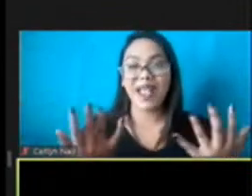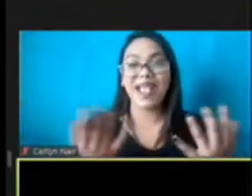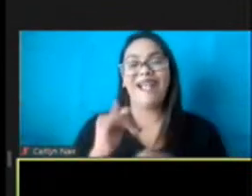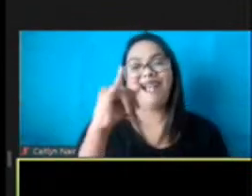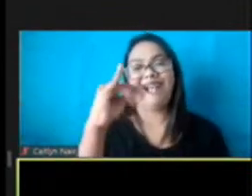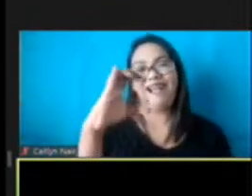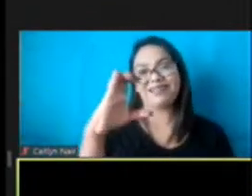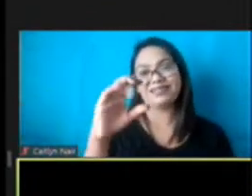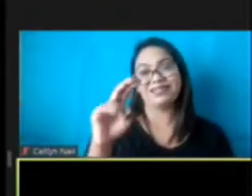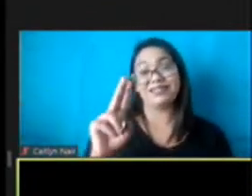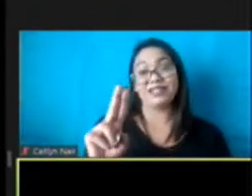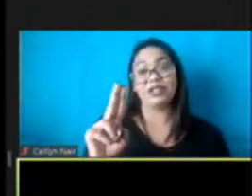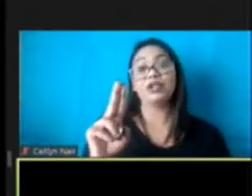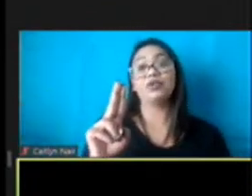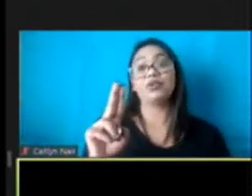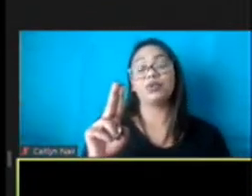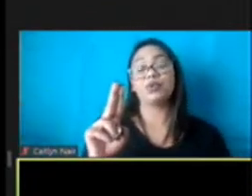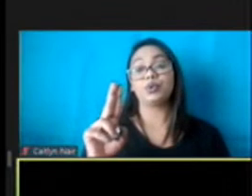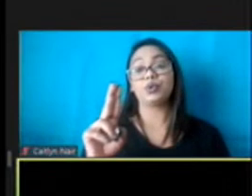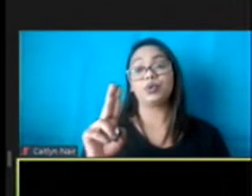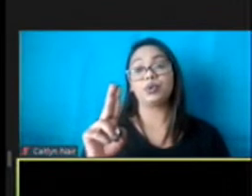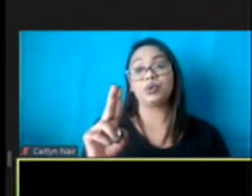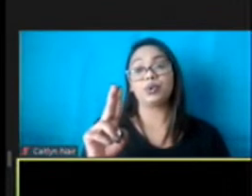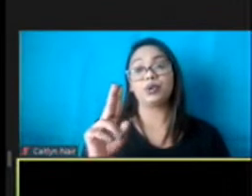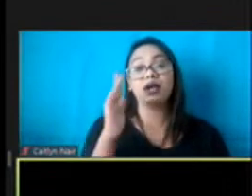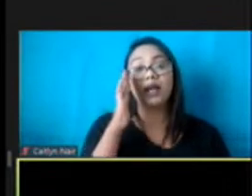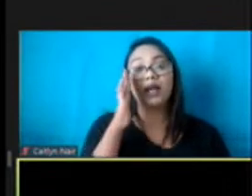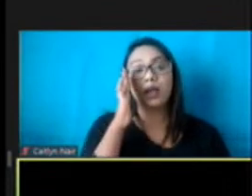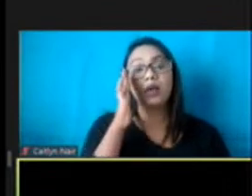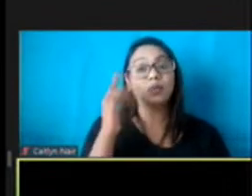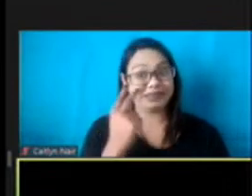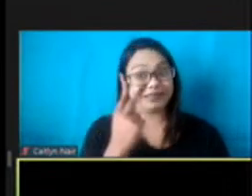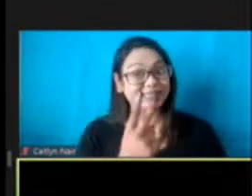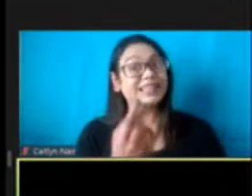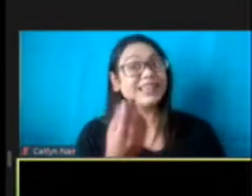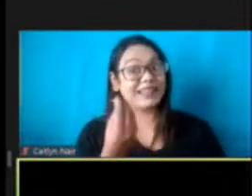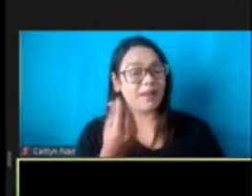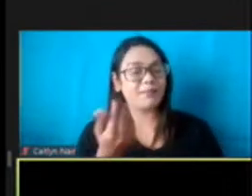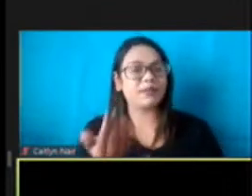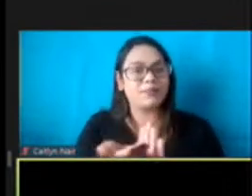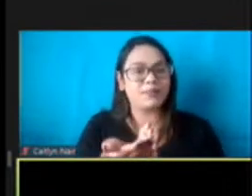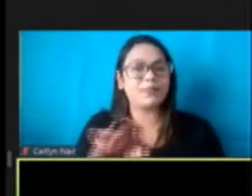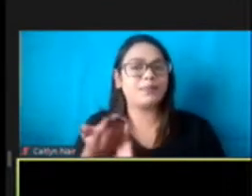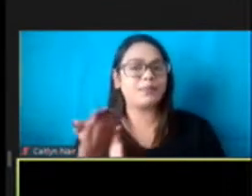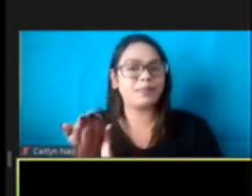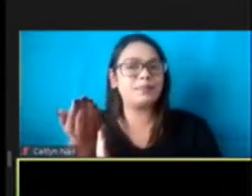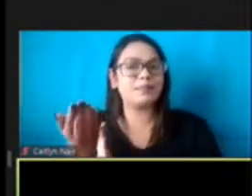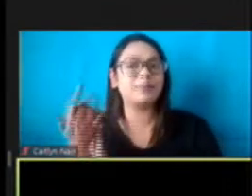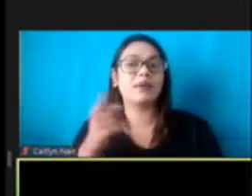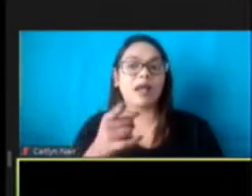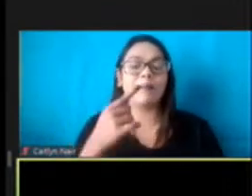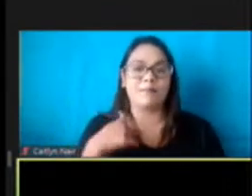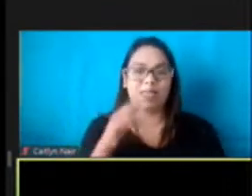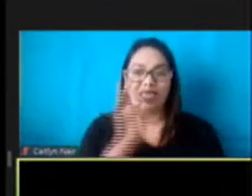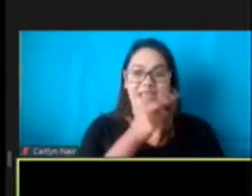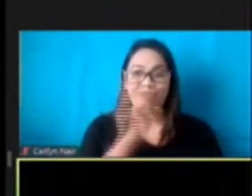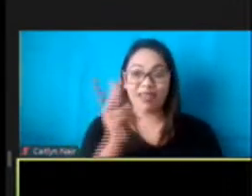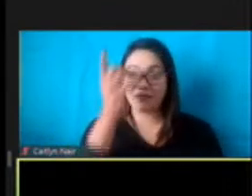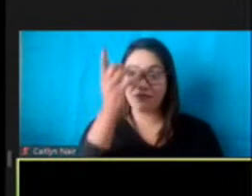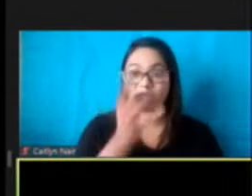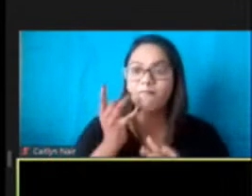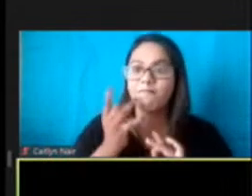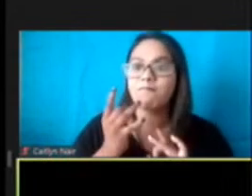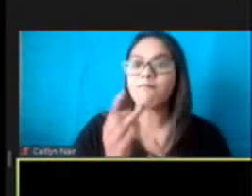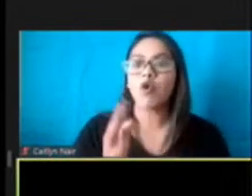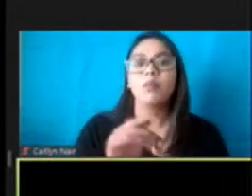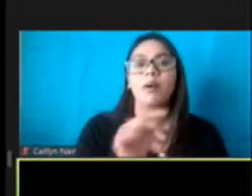admissions in our ICUs as well. Again, we must mention that these increases will have more people